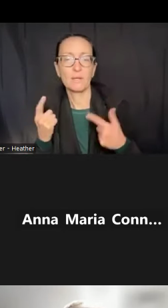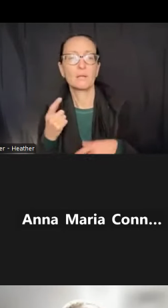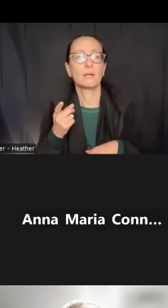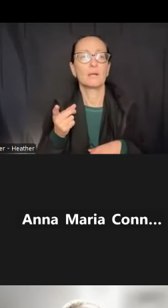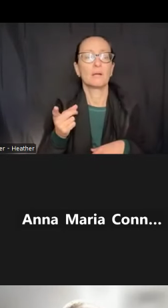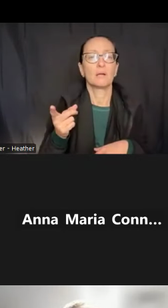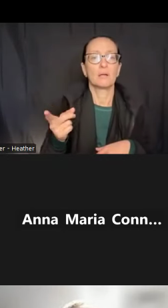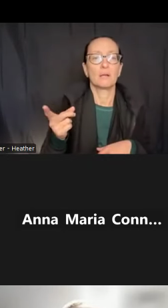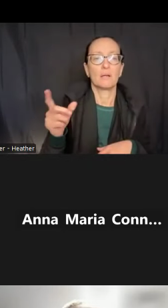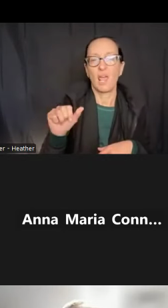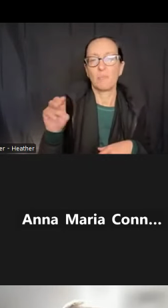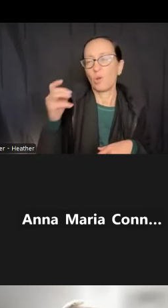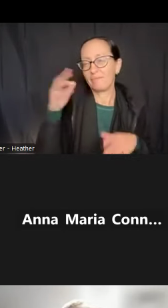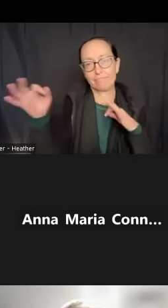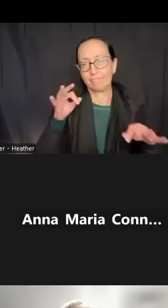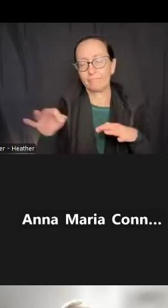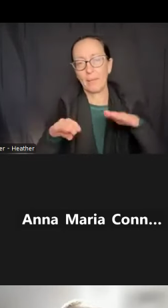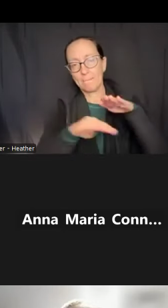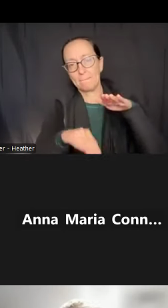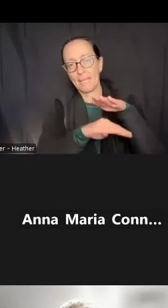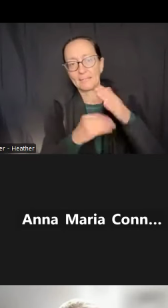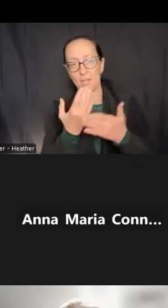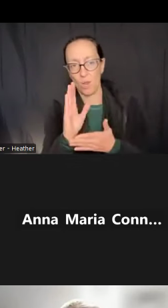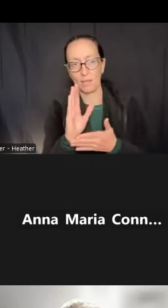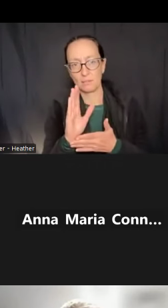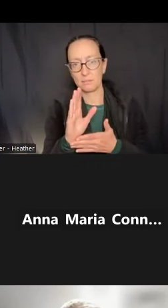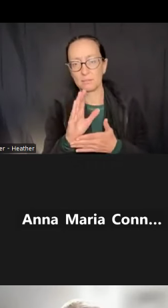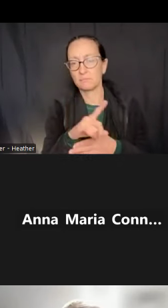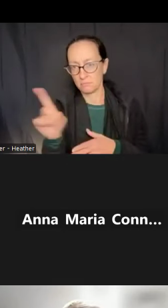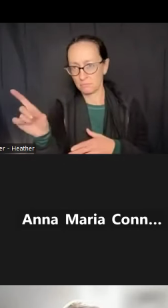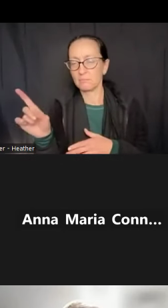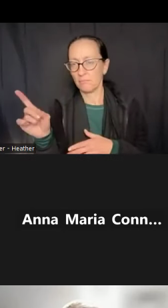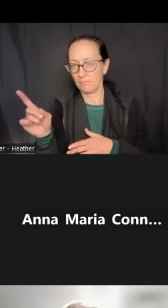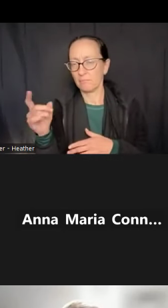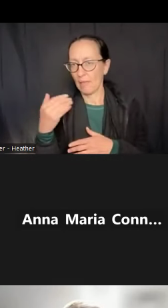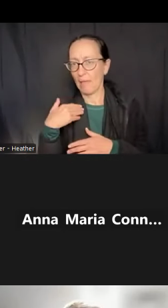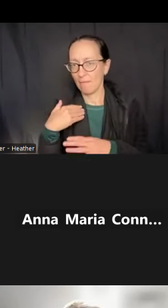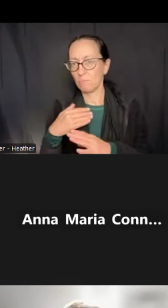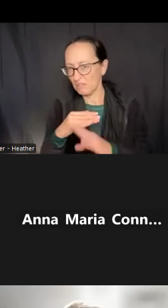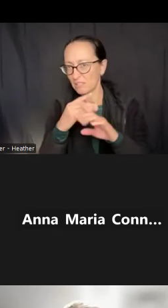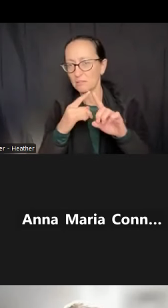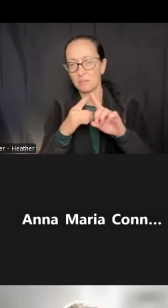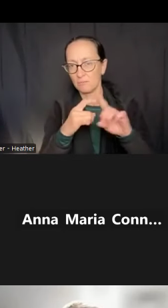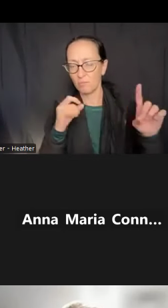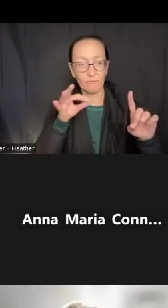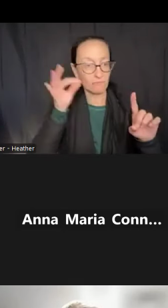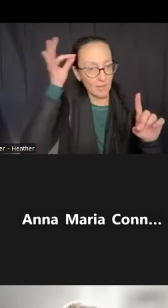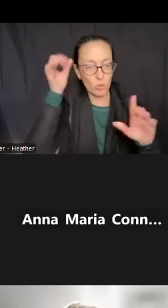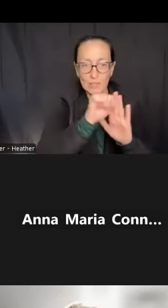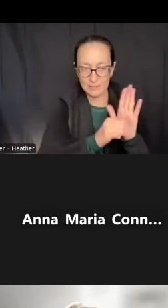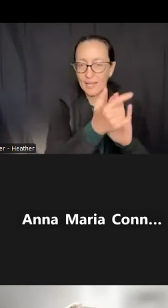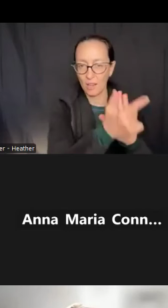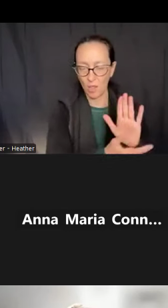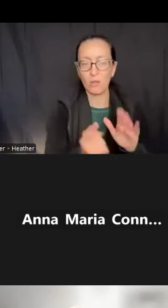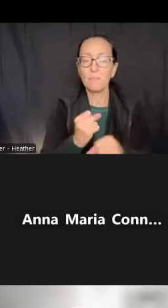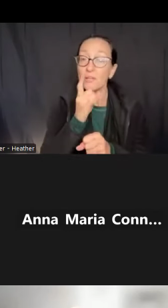basic rights that all the residents have by federal law and by state law. And so our job also is to ensure the quality